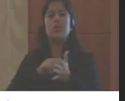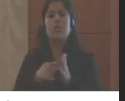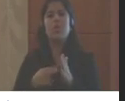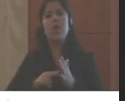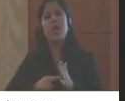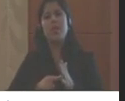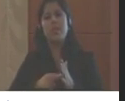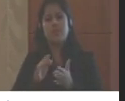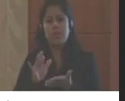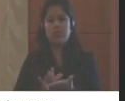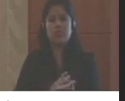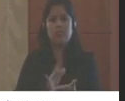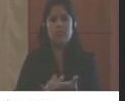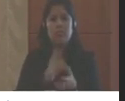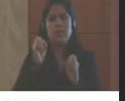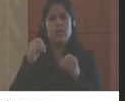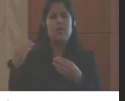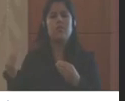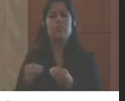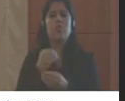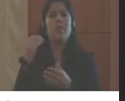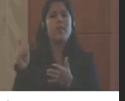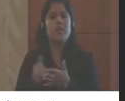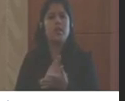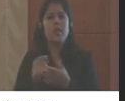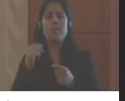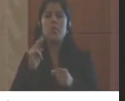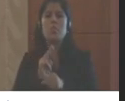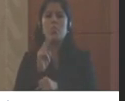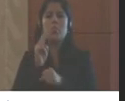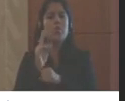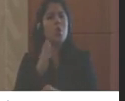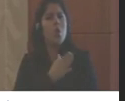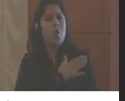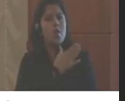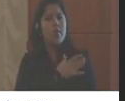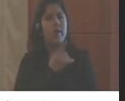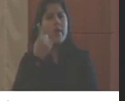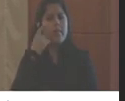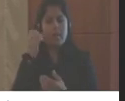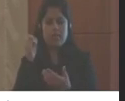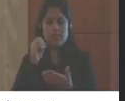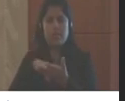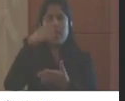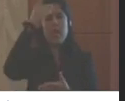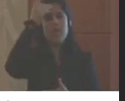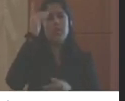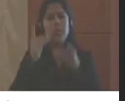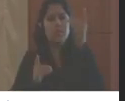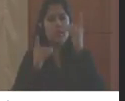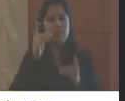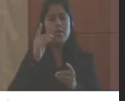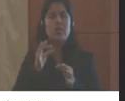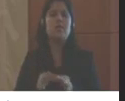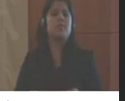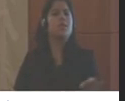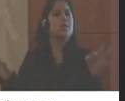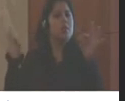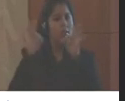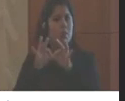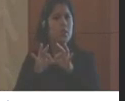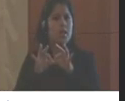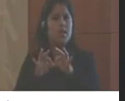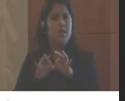the national risk map to be a dynamic, useful, and reliable tool for